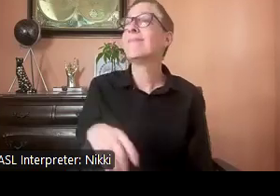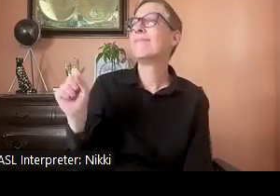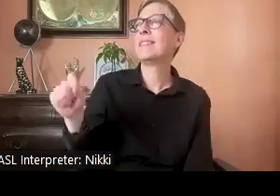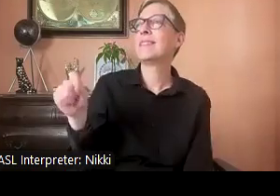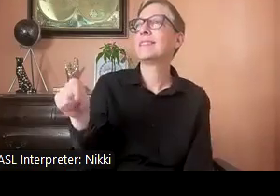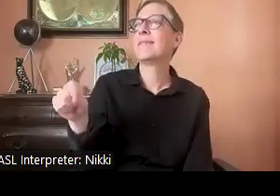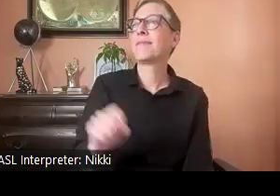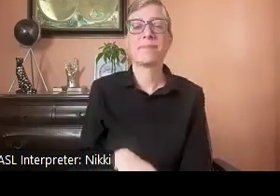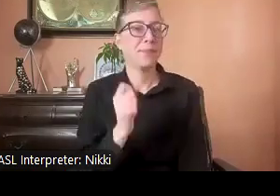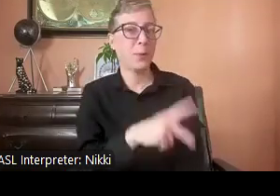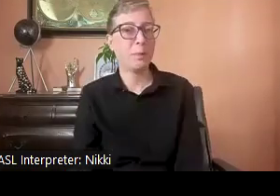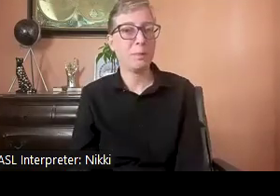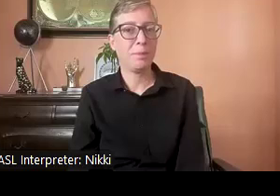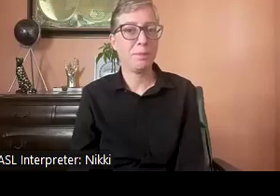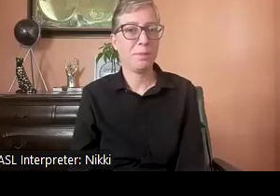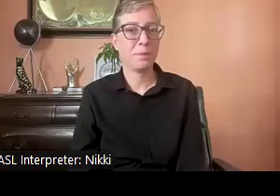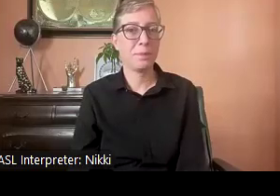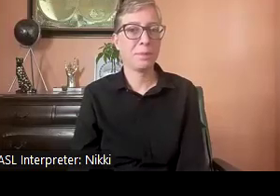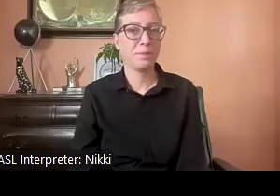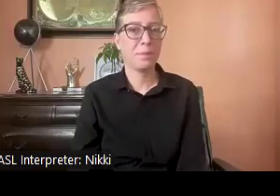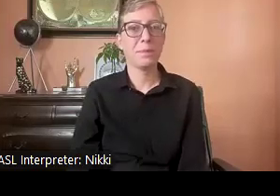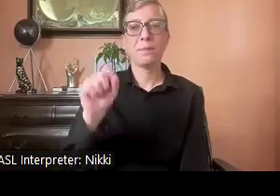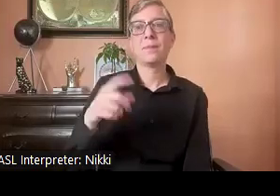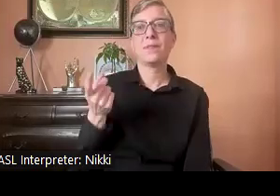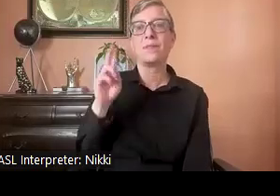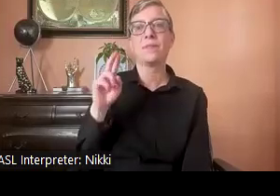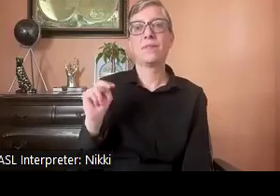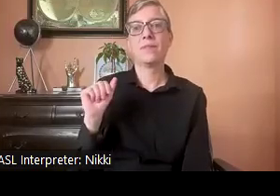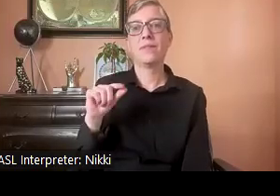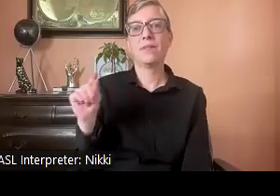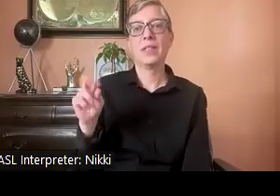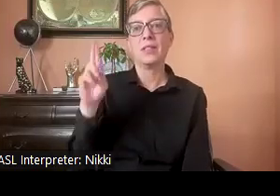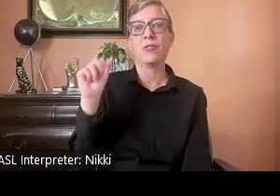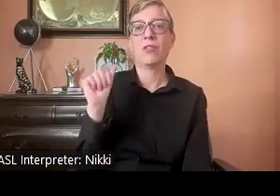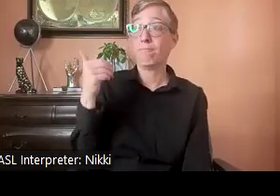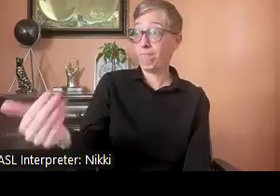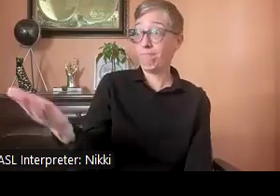Okay. So, yes, Dr. Nasra, go for it.